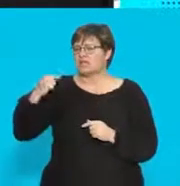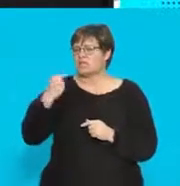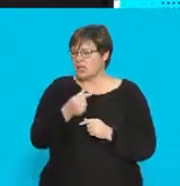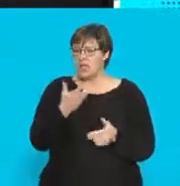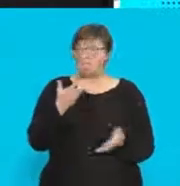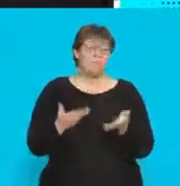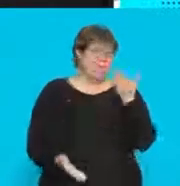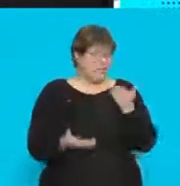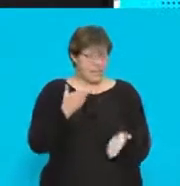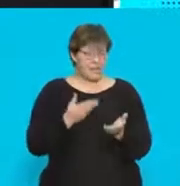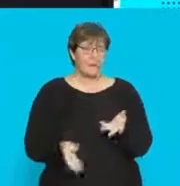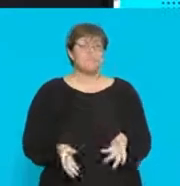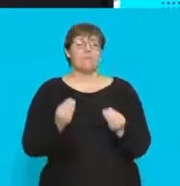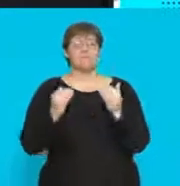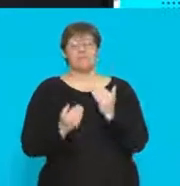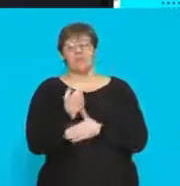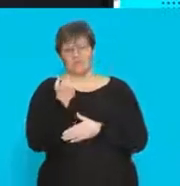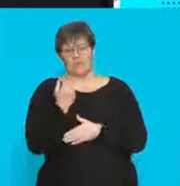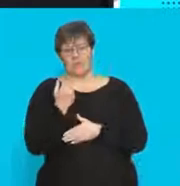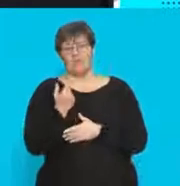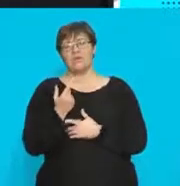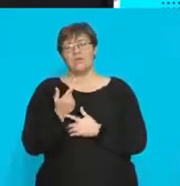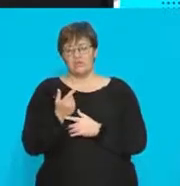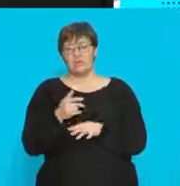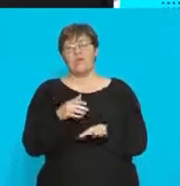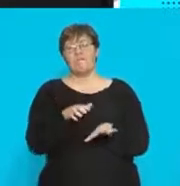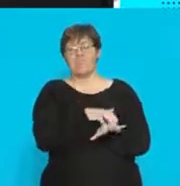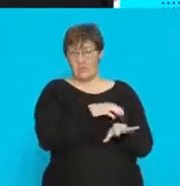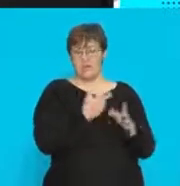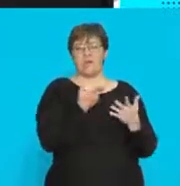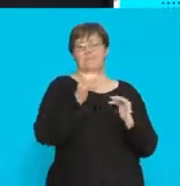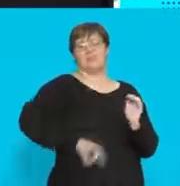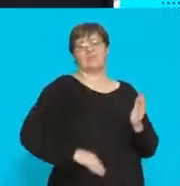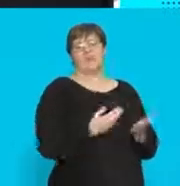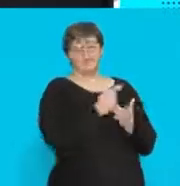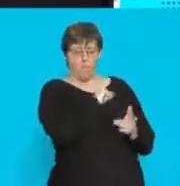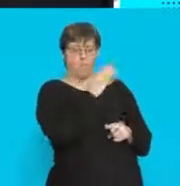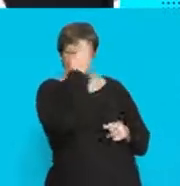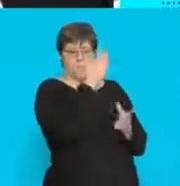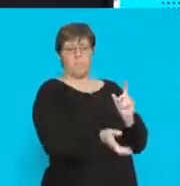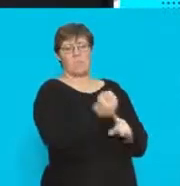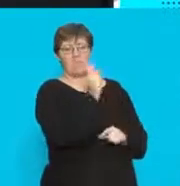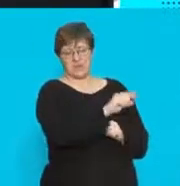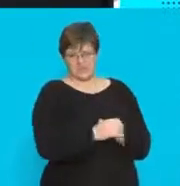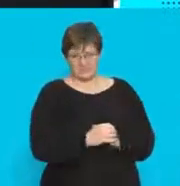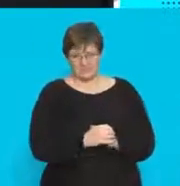get something new that could be to the farmer's benefit. Okay, guys, we're